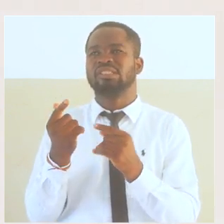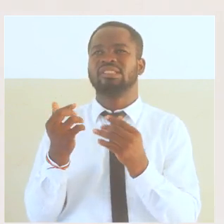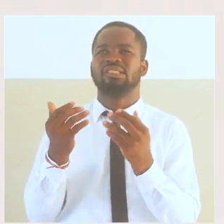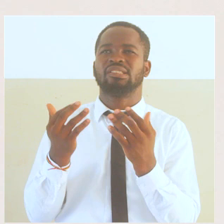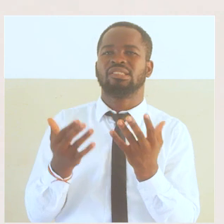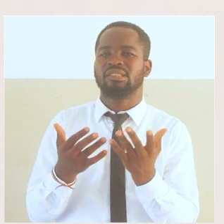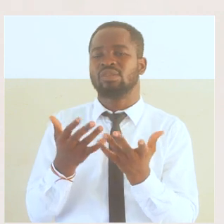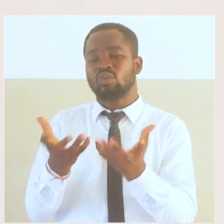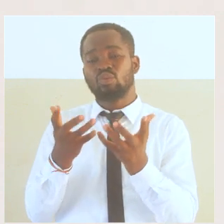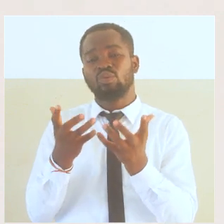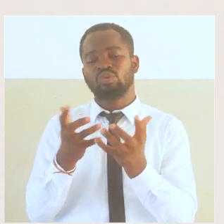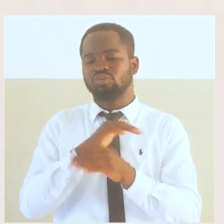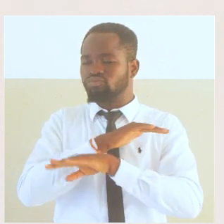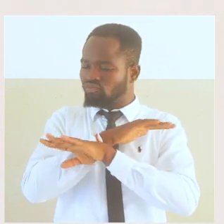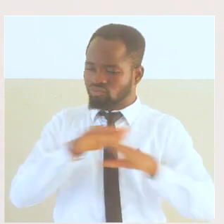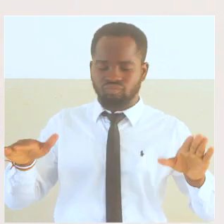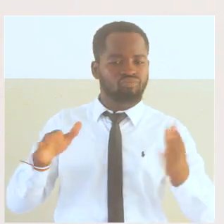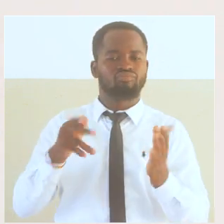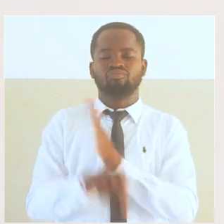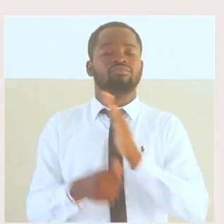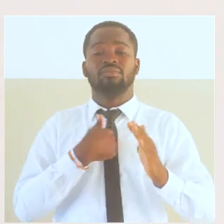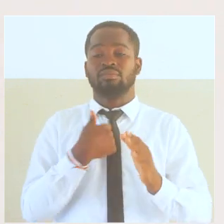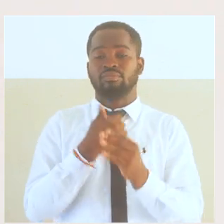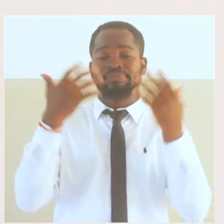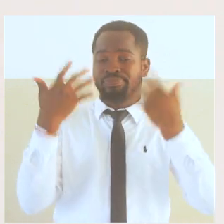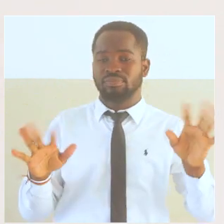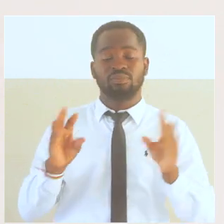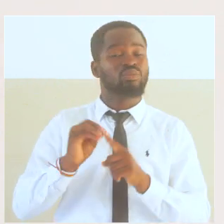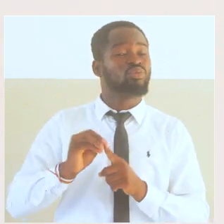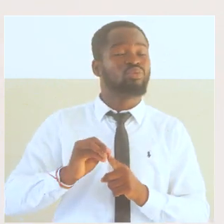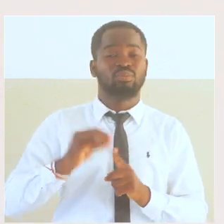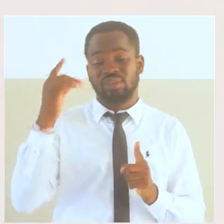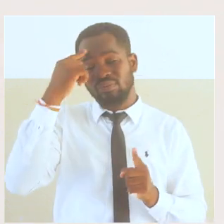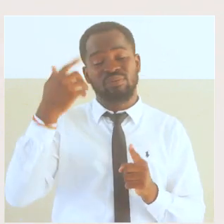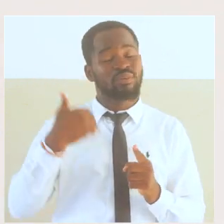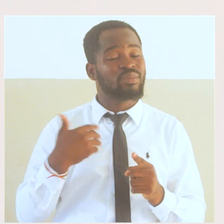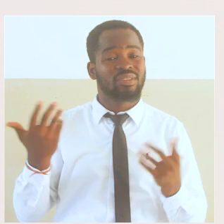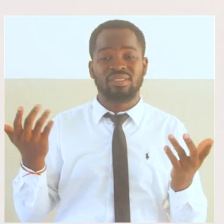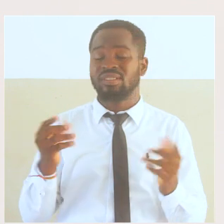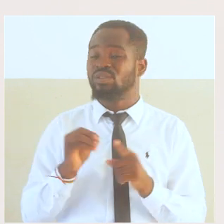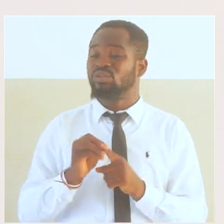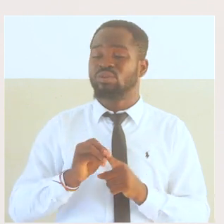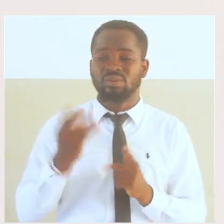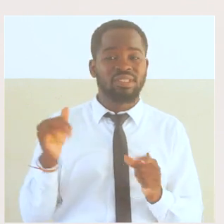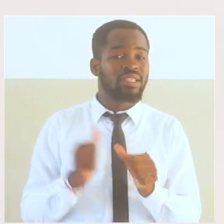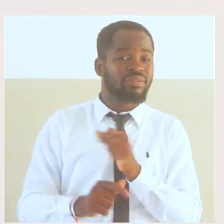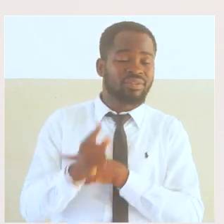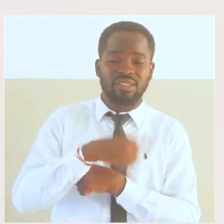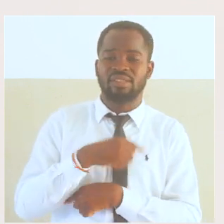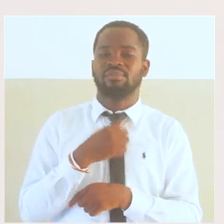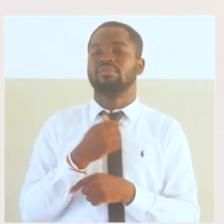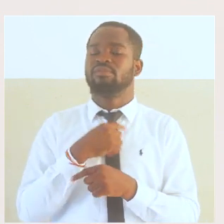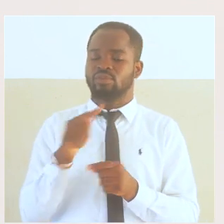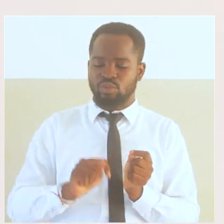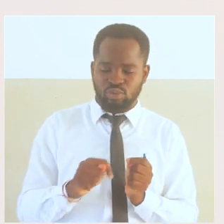the support is not there, then it's a problem. The condition itself doesn't kill, unless there's an infection or